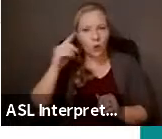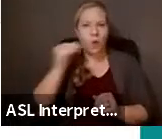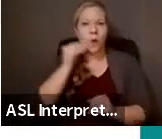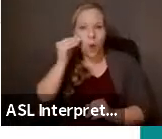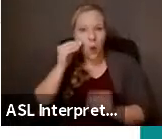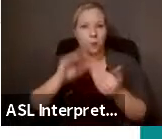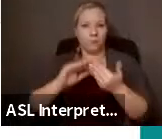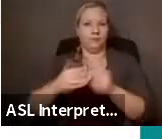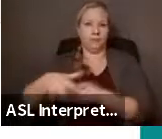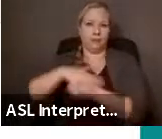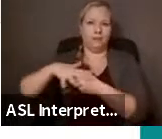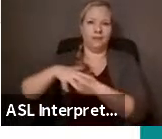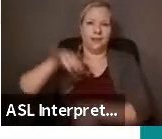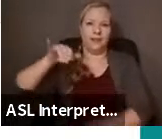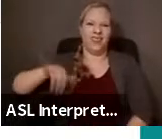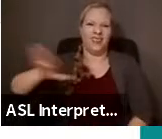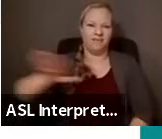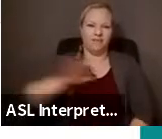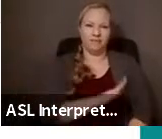this area.